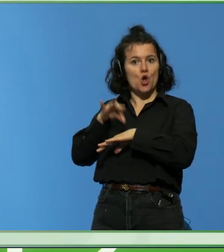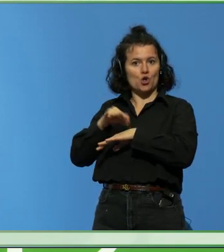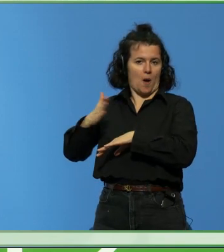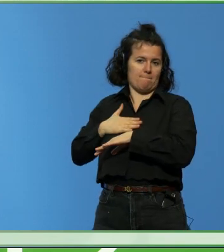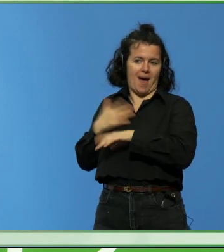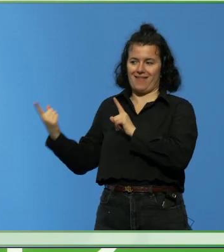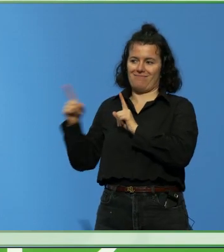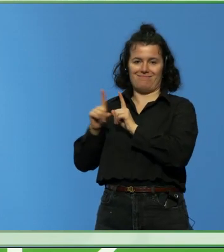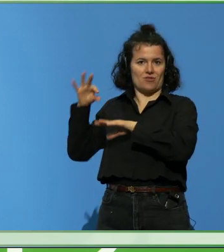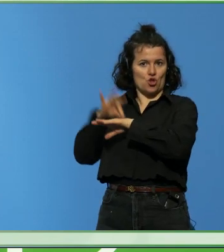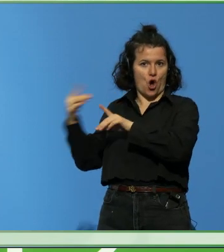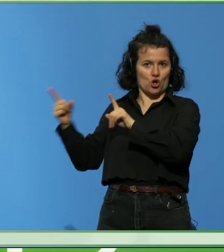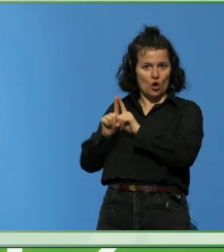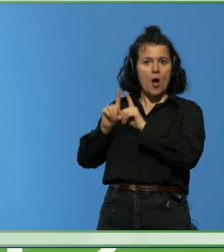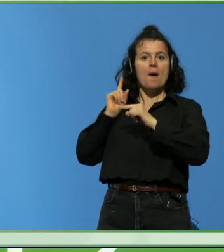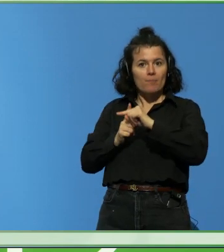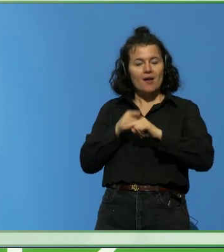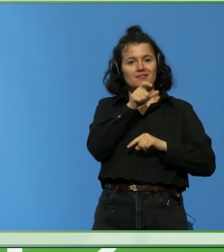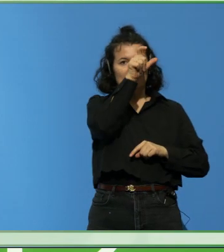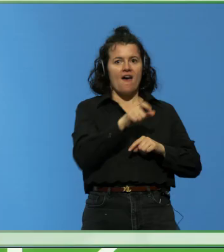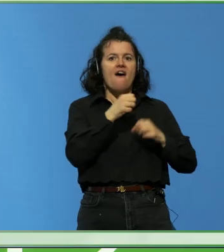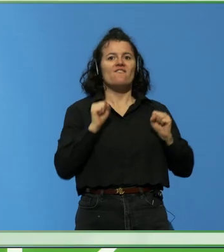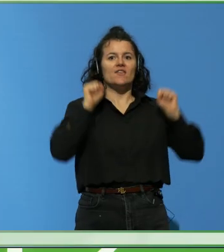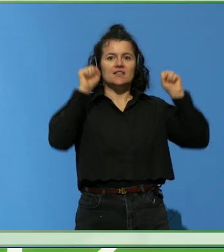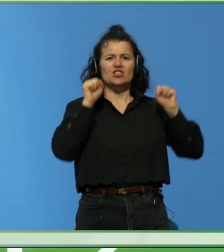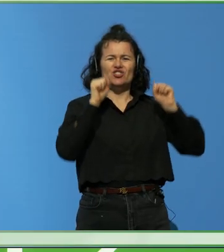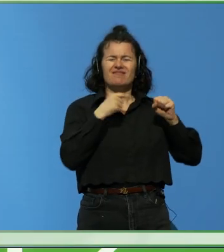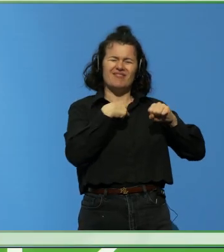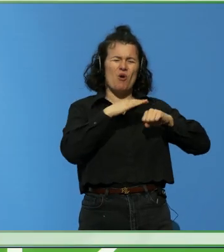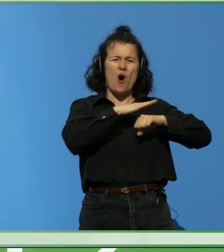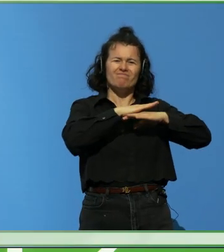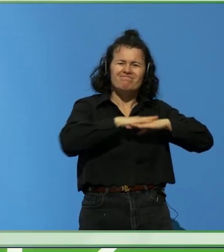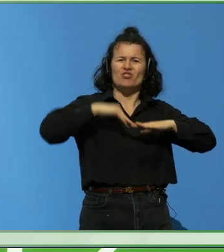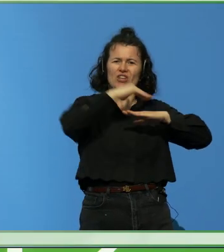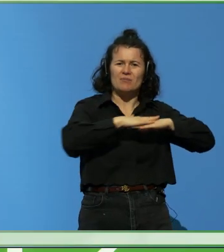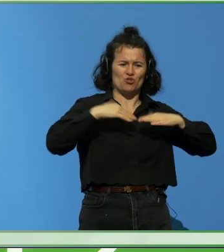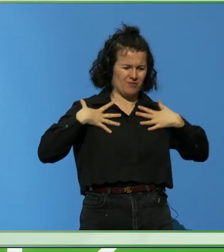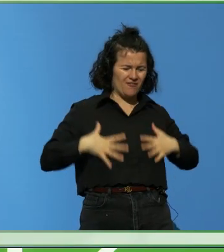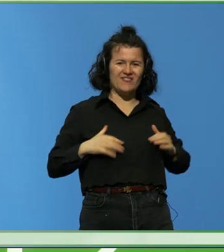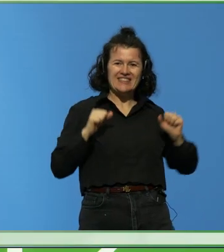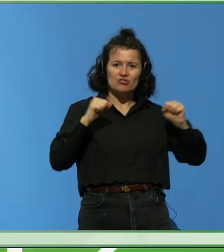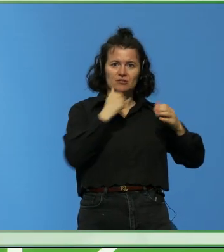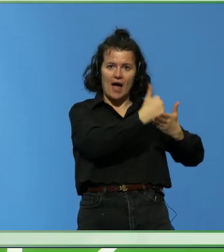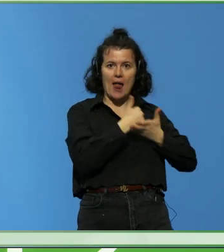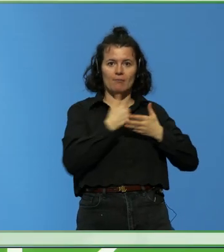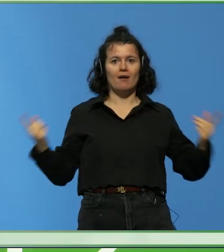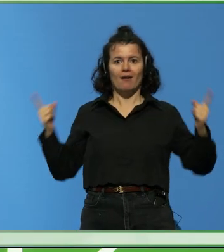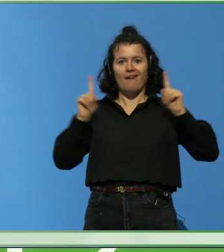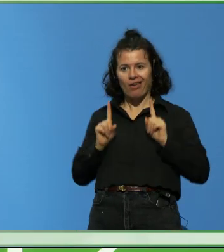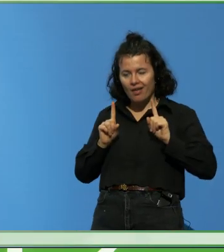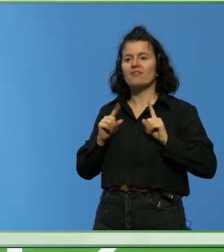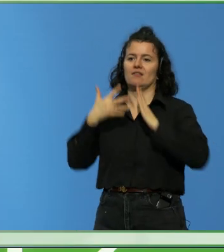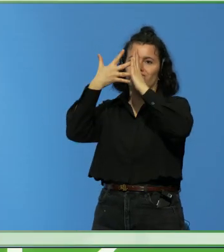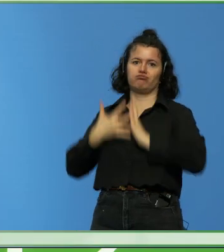generally safe and secure, and especially dignified in her condition, because being